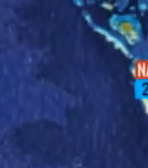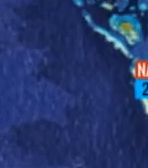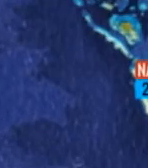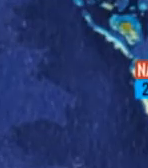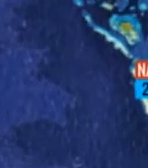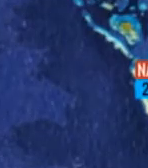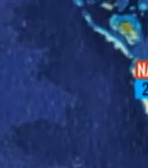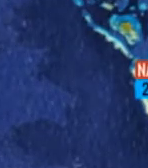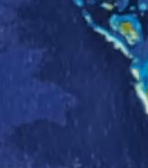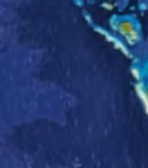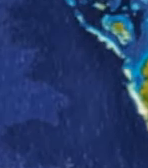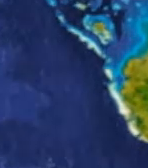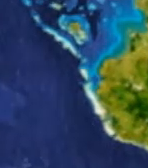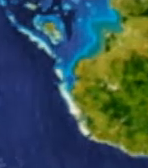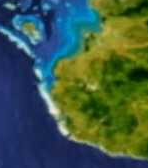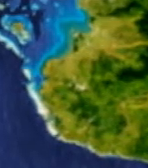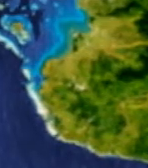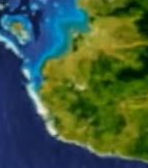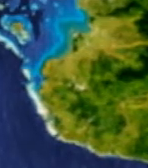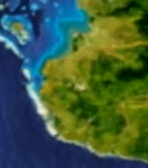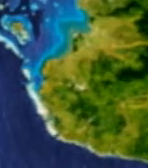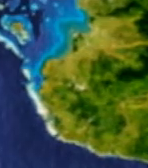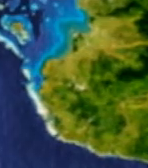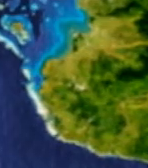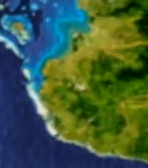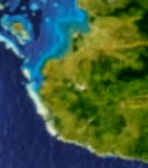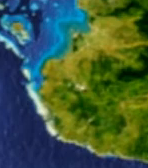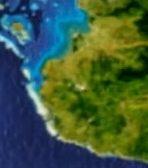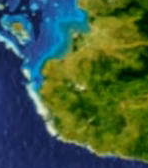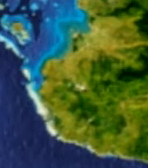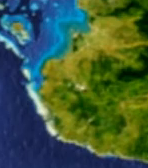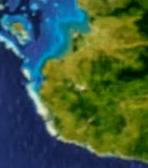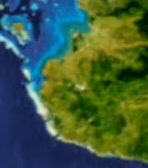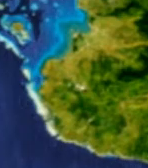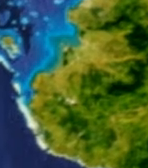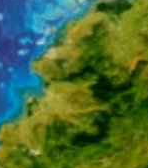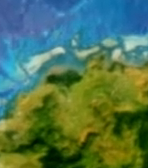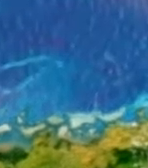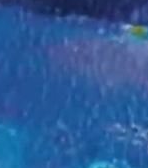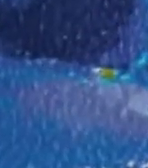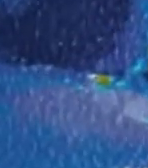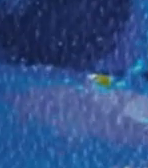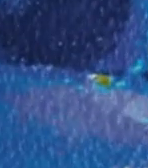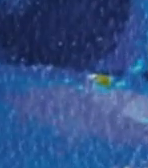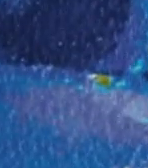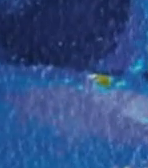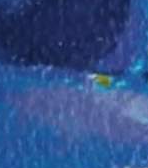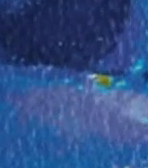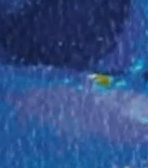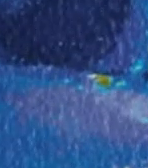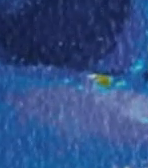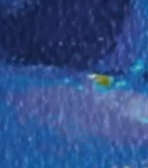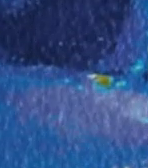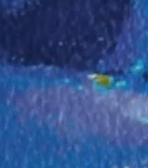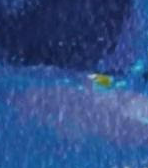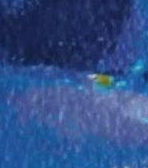was clear skies and sunshine. From Pacific Harbour to Suva, scattered cloud and generally fine conditions. And in the north, a